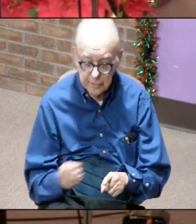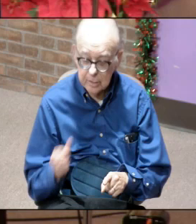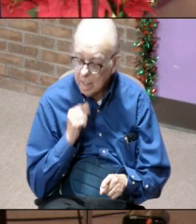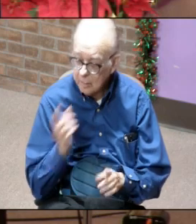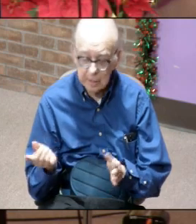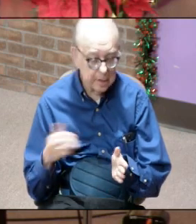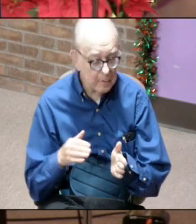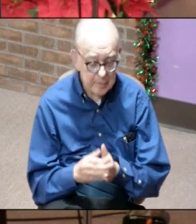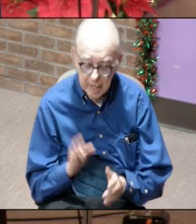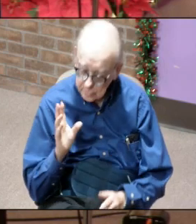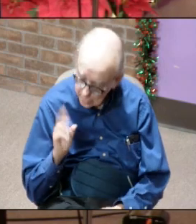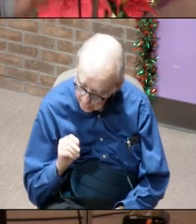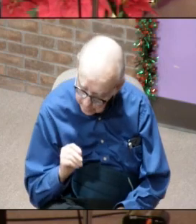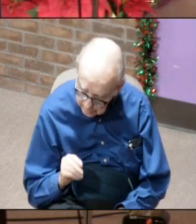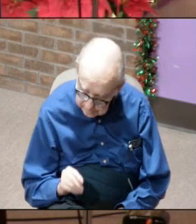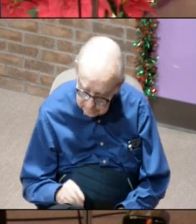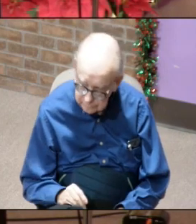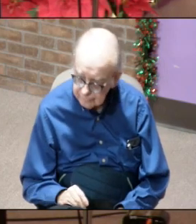back.